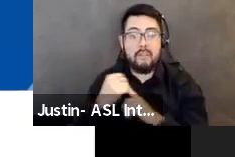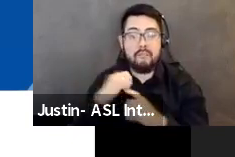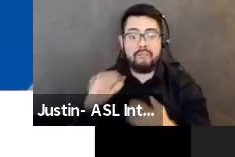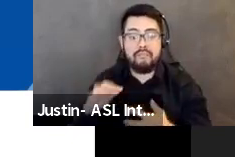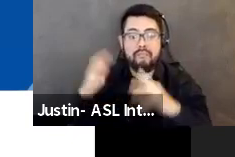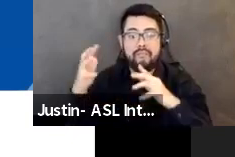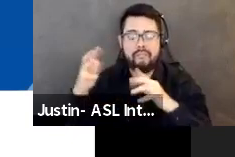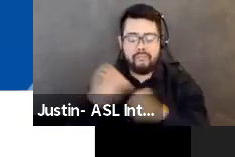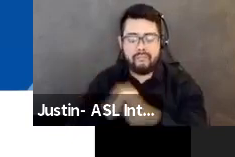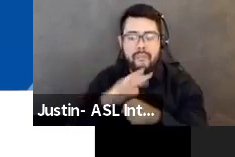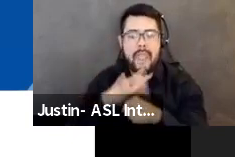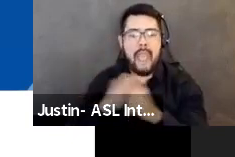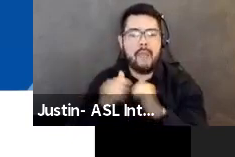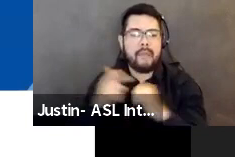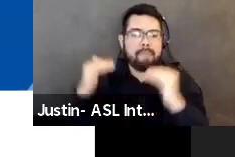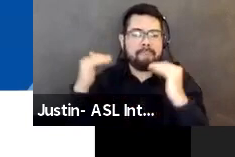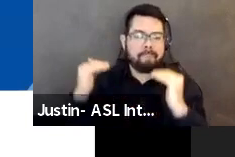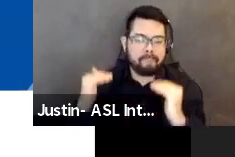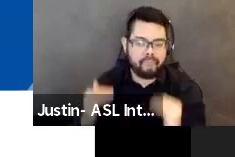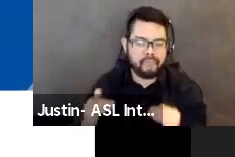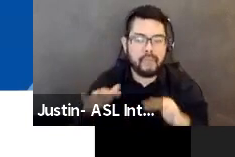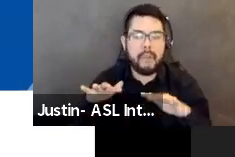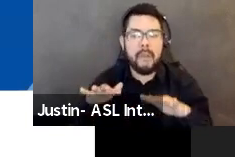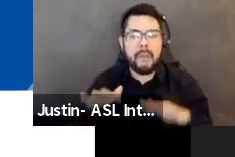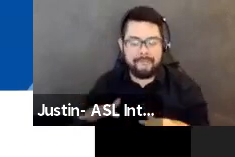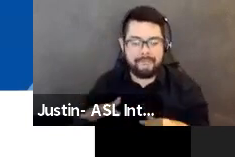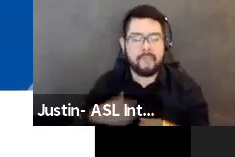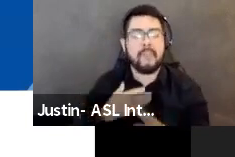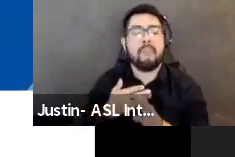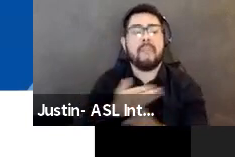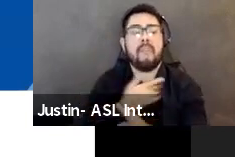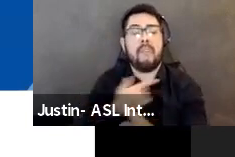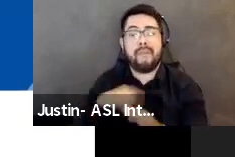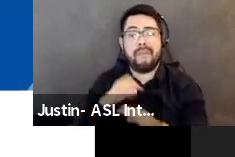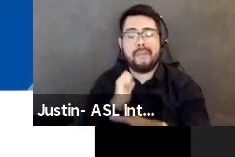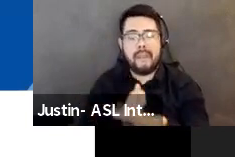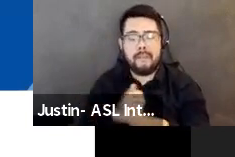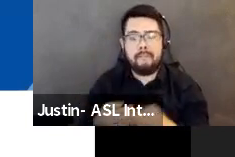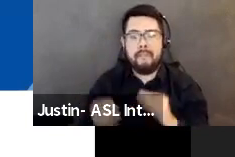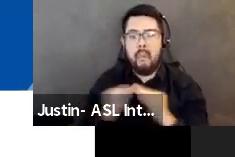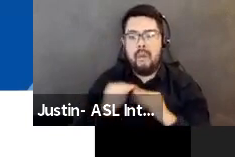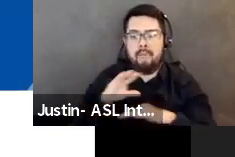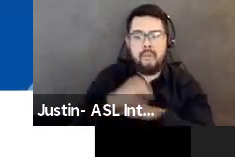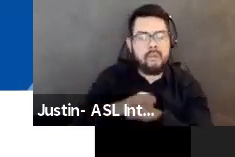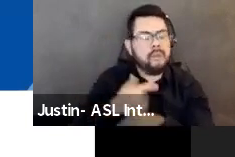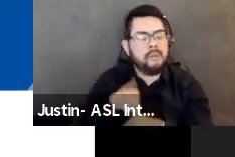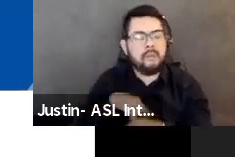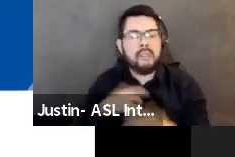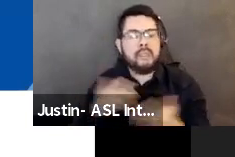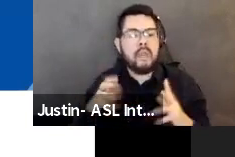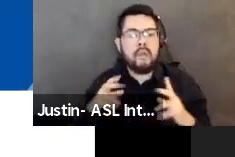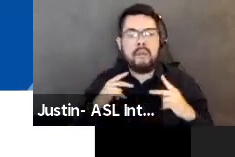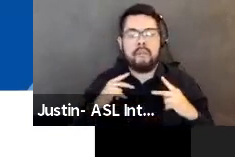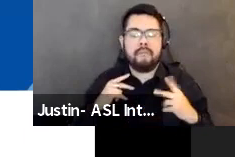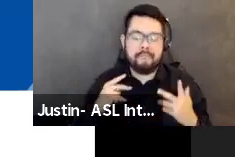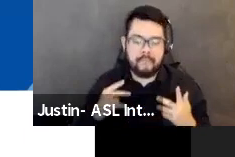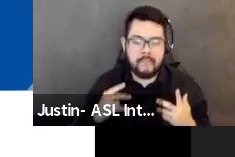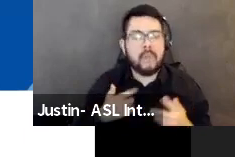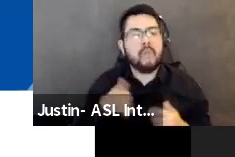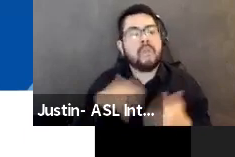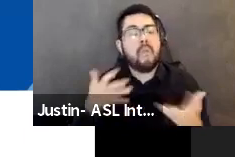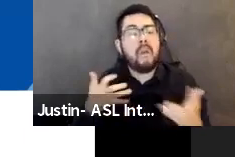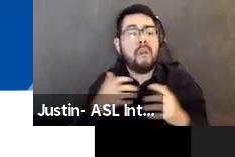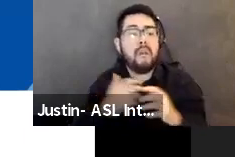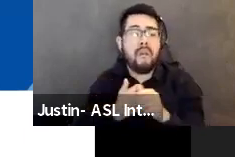before we take that uh next step of enforcement we do not want to we have to stay this way we want to avoid